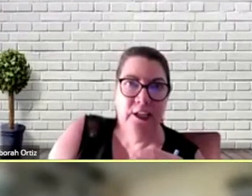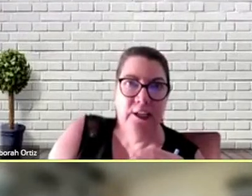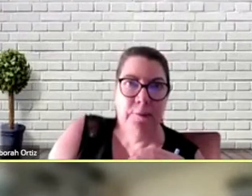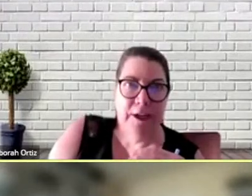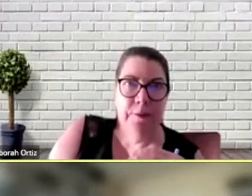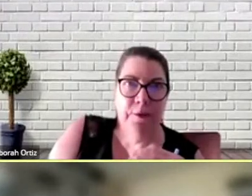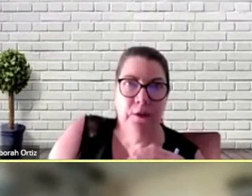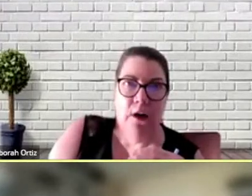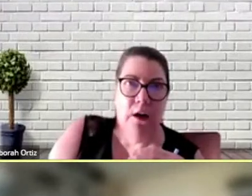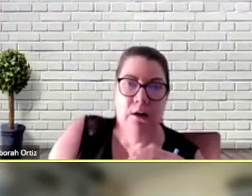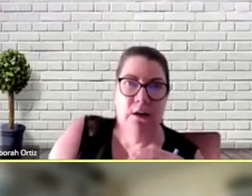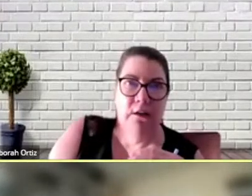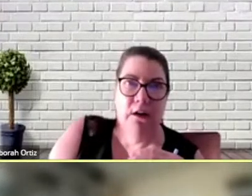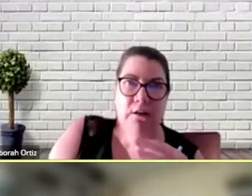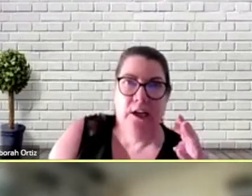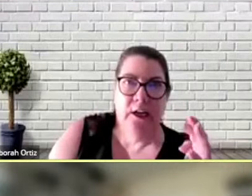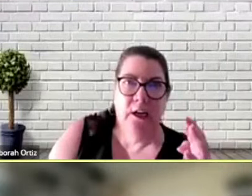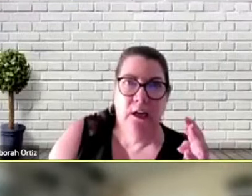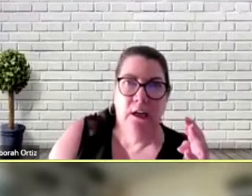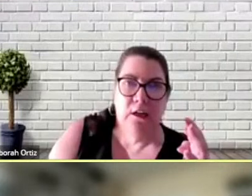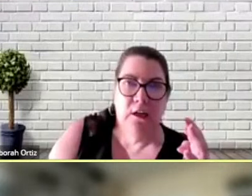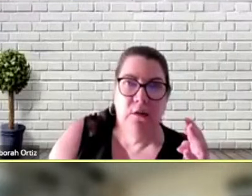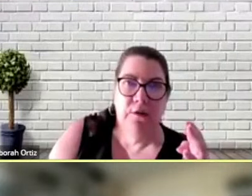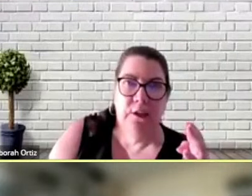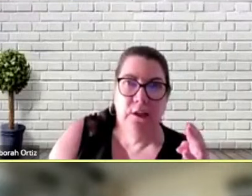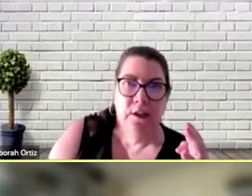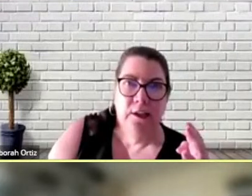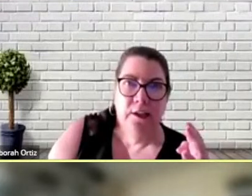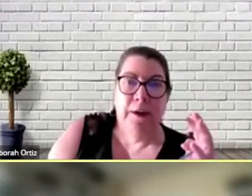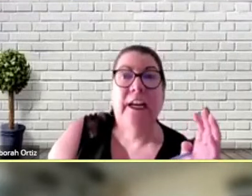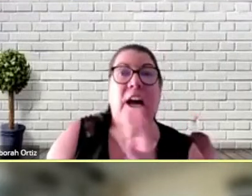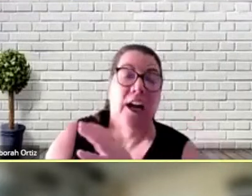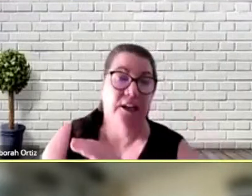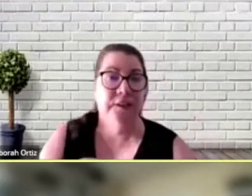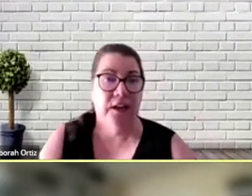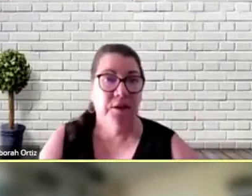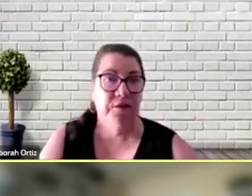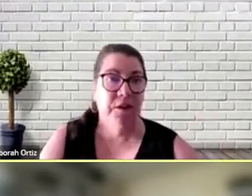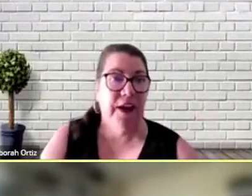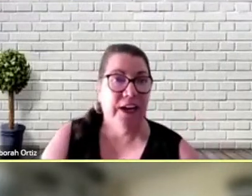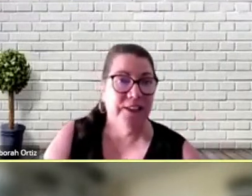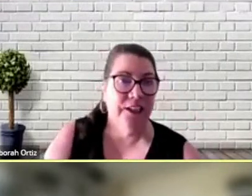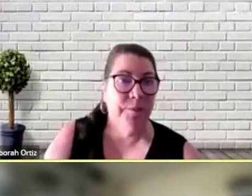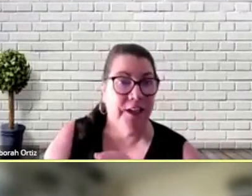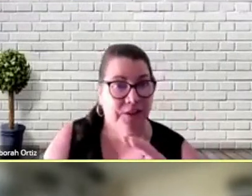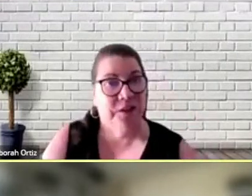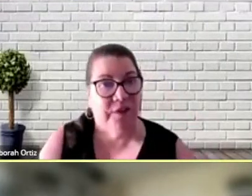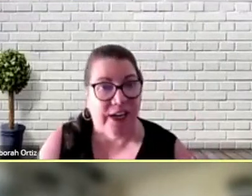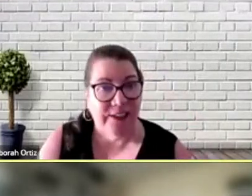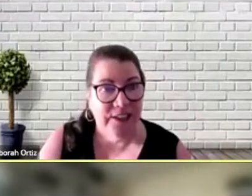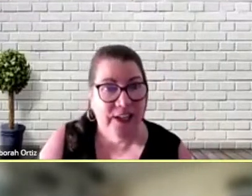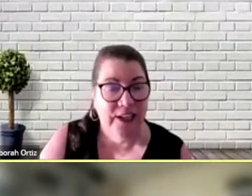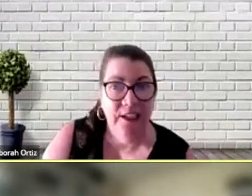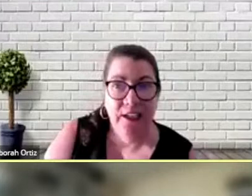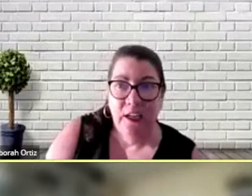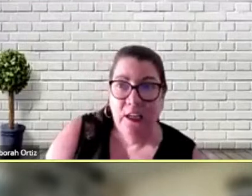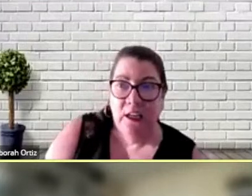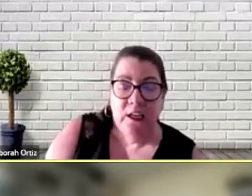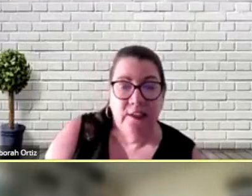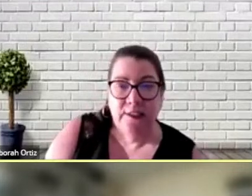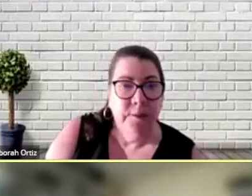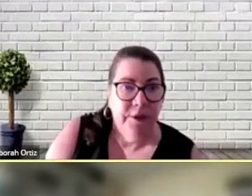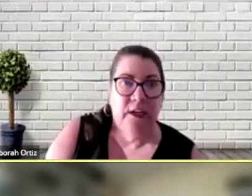that, gee, people are getting COVID because of the vaccine, because they're